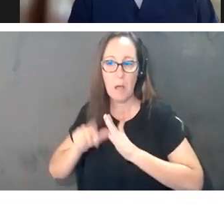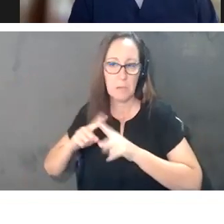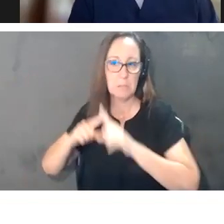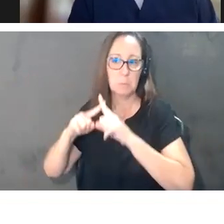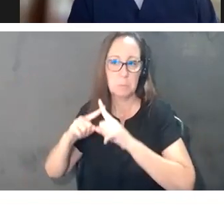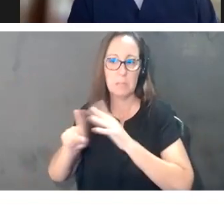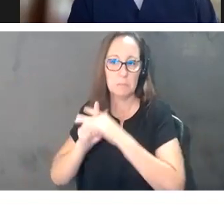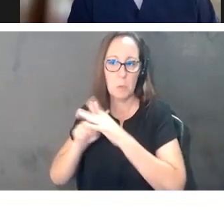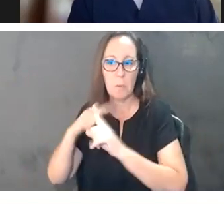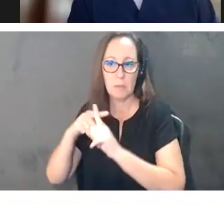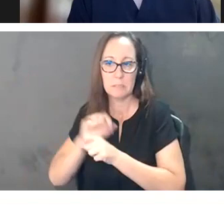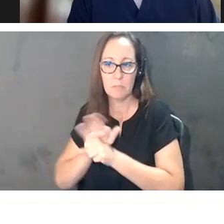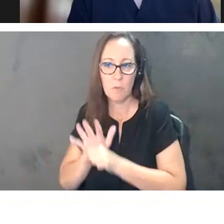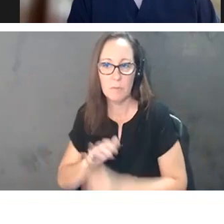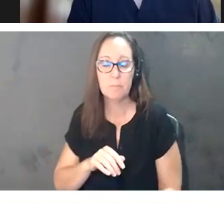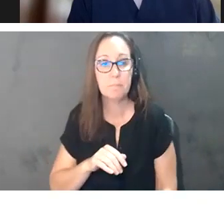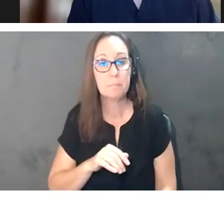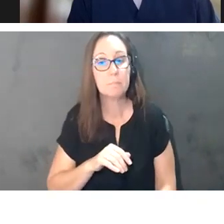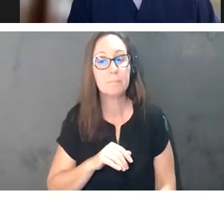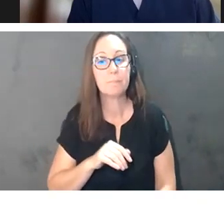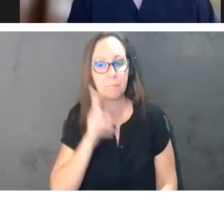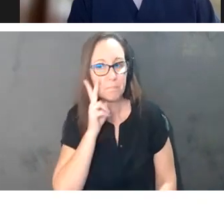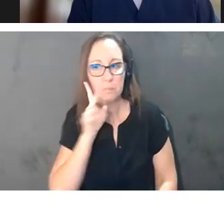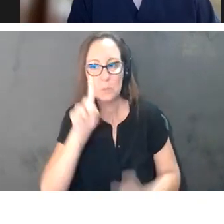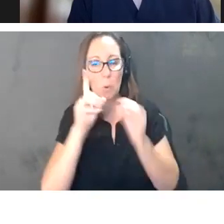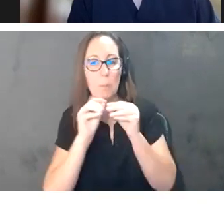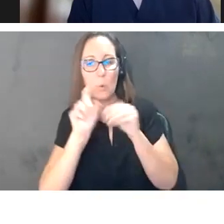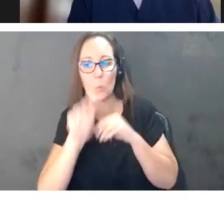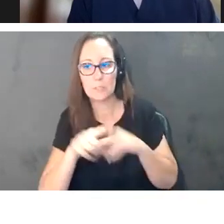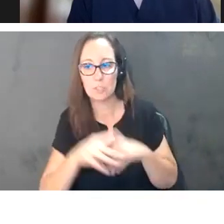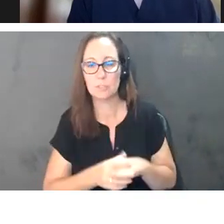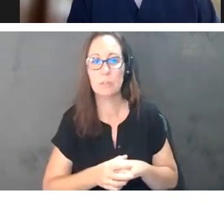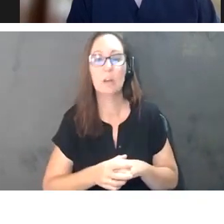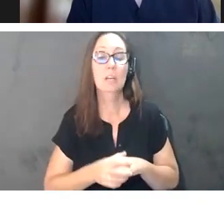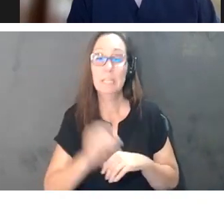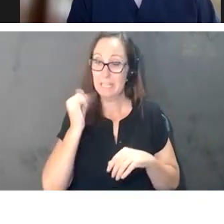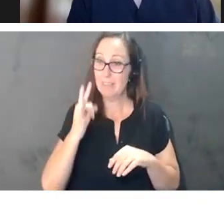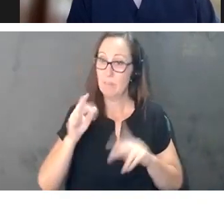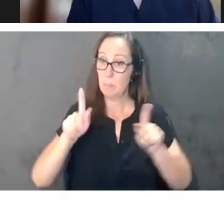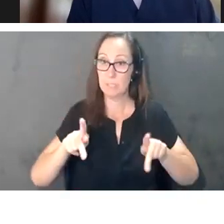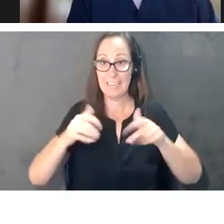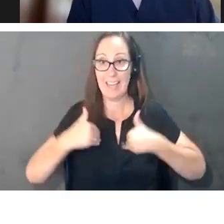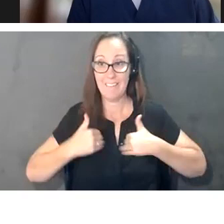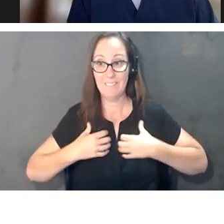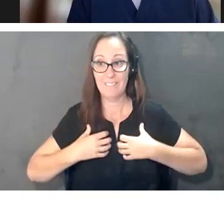Great. And let's see, we've got one more question here. So if someone's asthmatic,